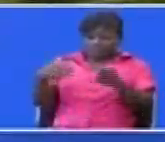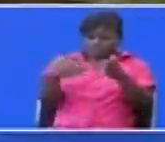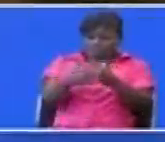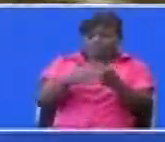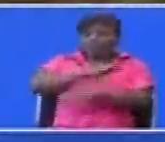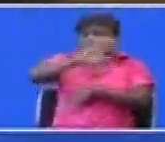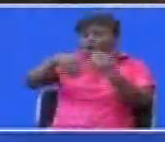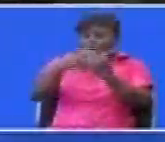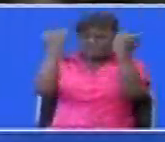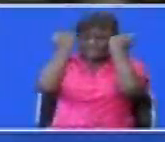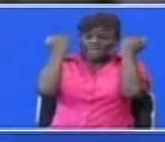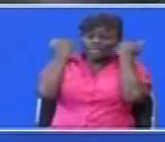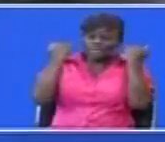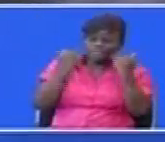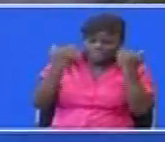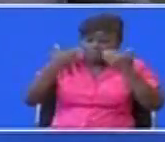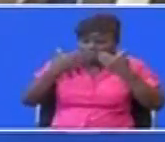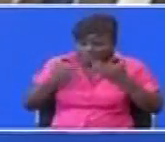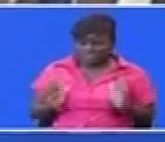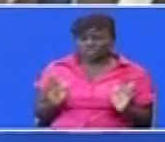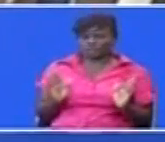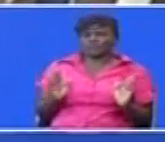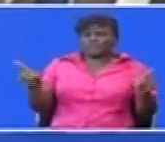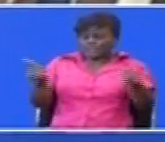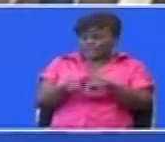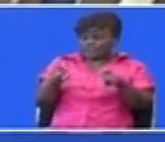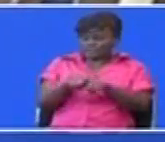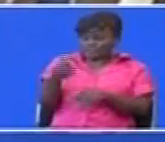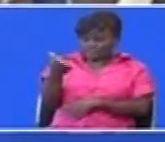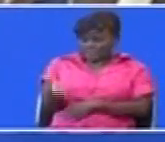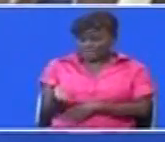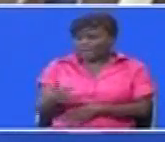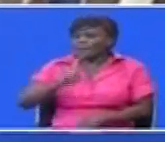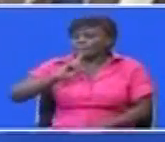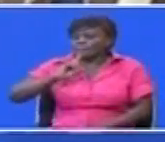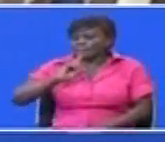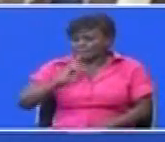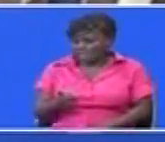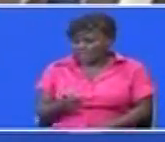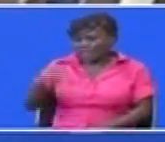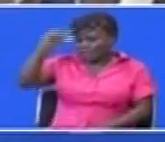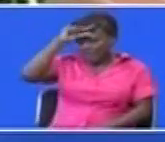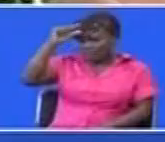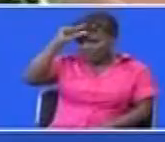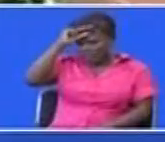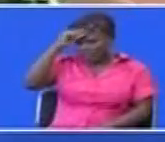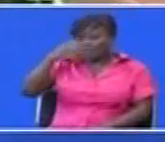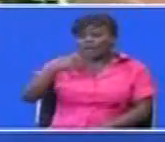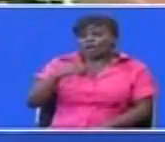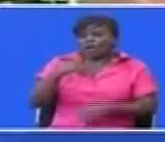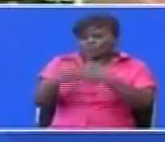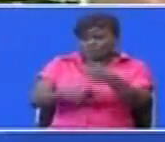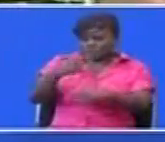cases relating to the NYS scam are concluded. Still on asset seizures, the president disclosed that the government has either frozen or